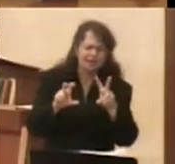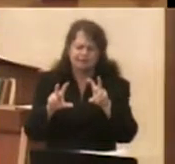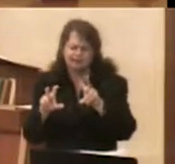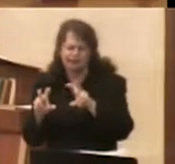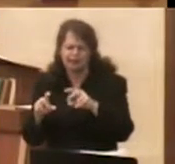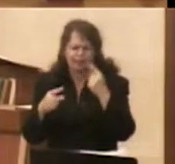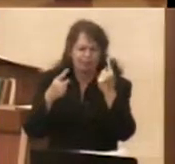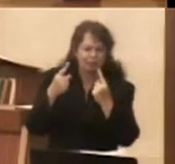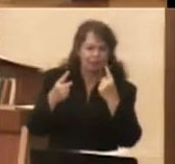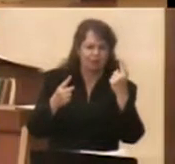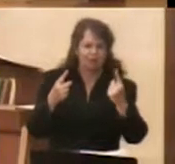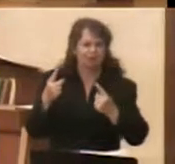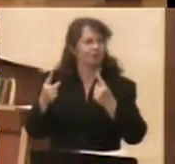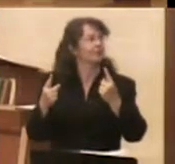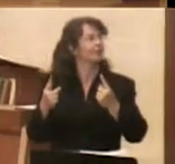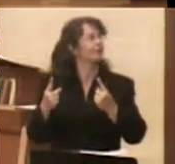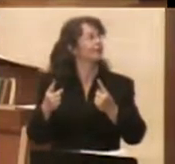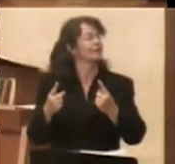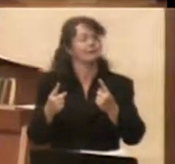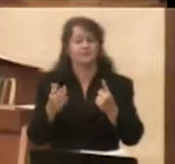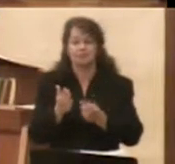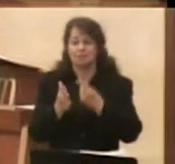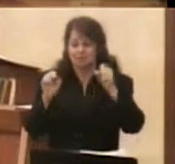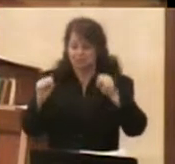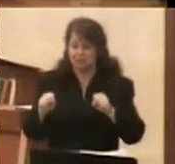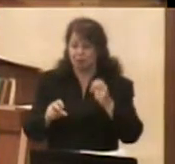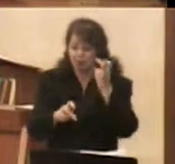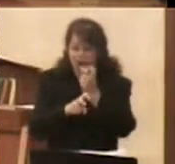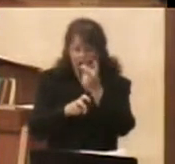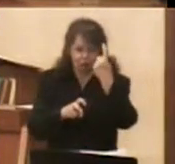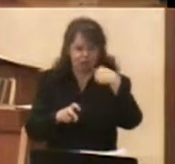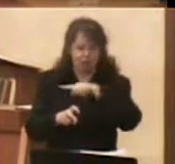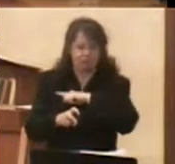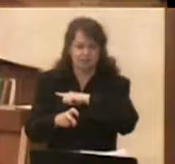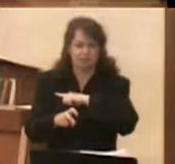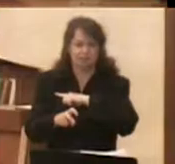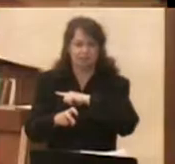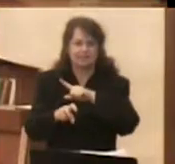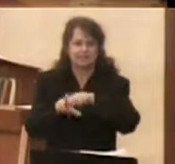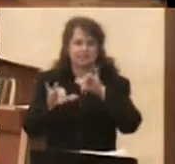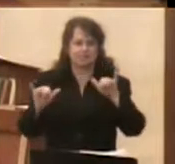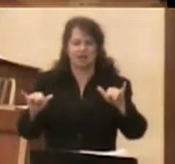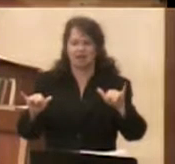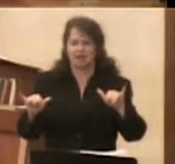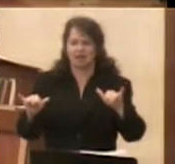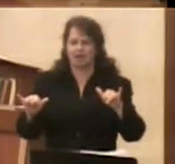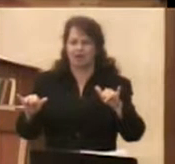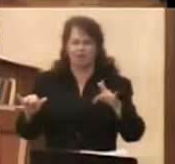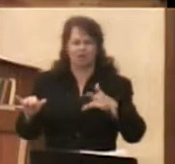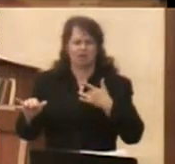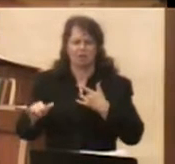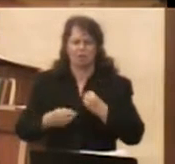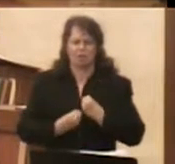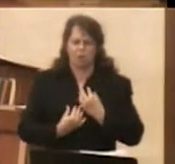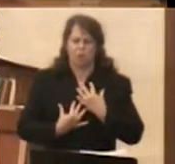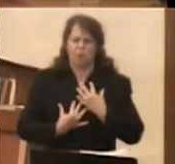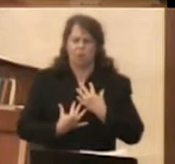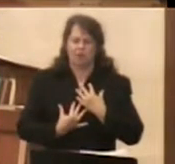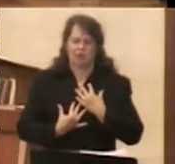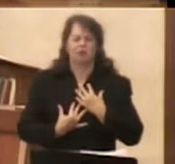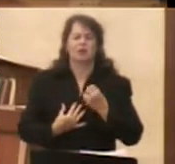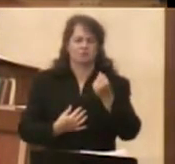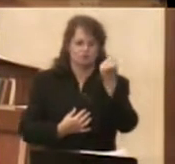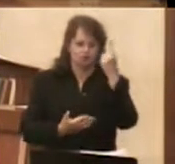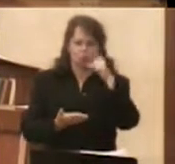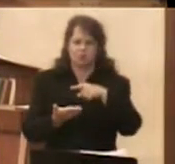and sometimes that can be difficult for us. And yet at the same time, they will be rich and renew our understanding of what's happening in the book